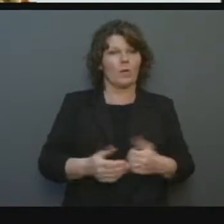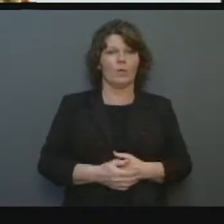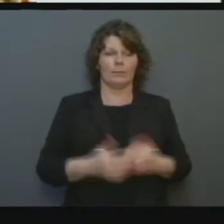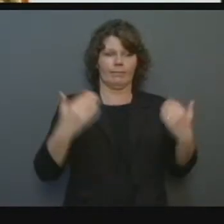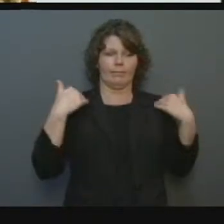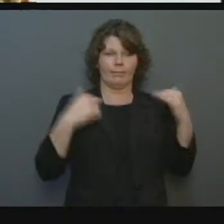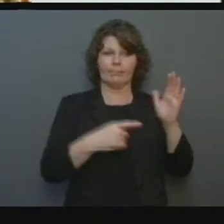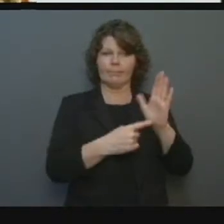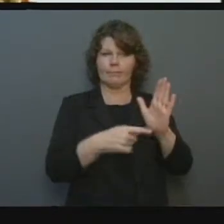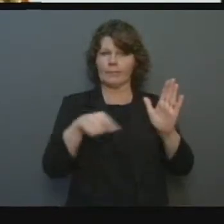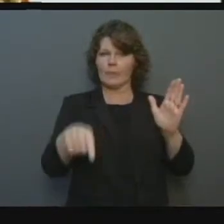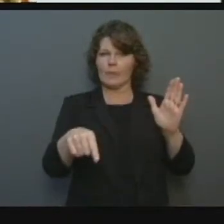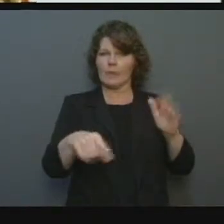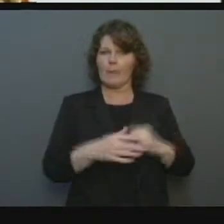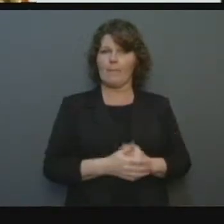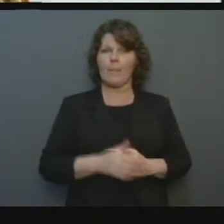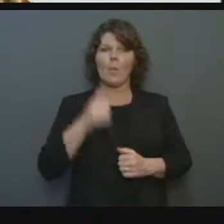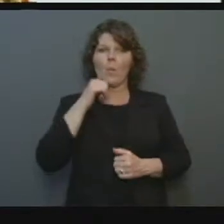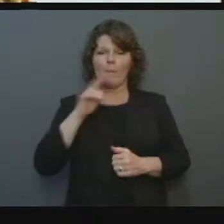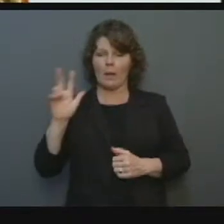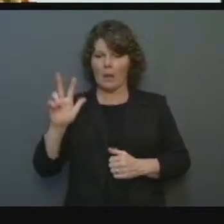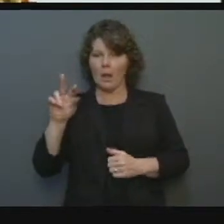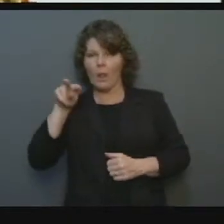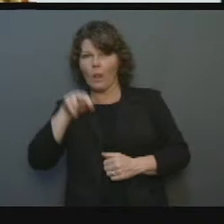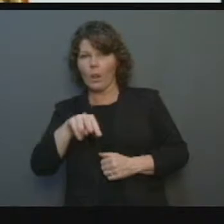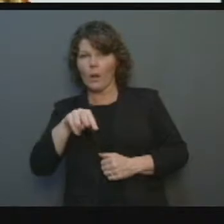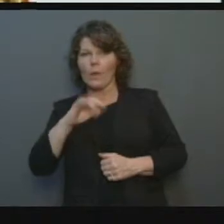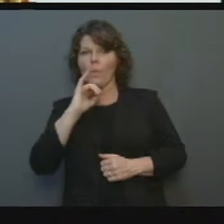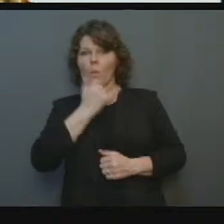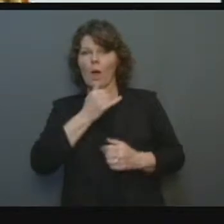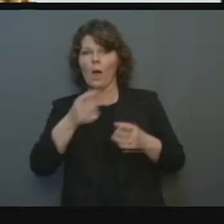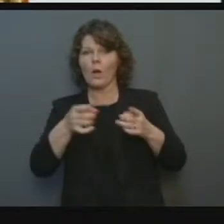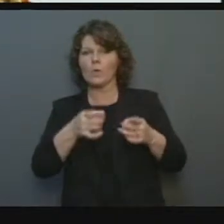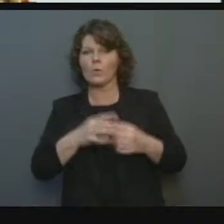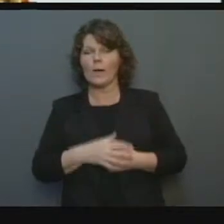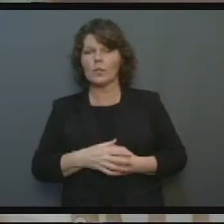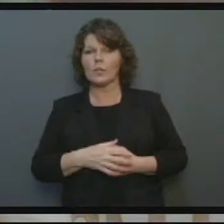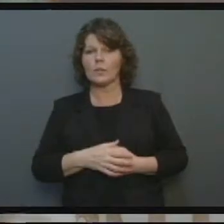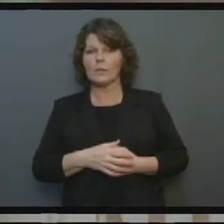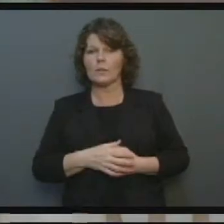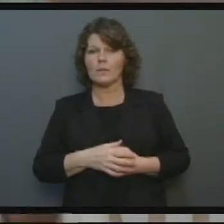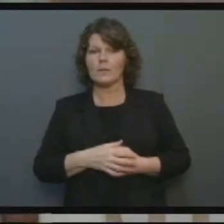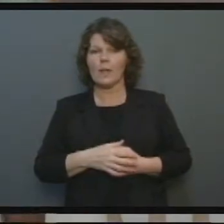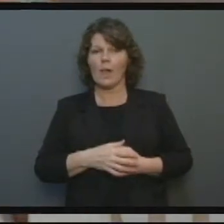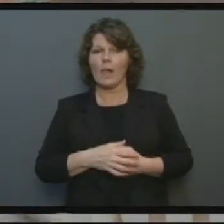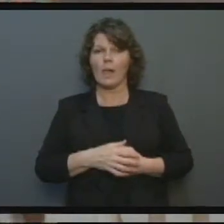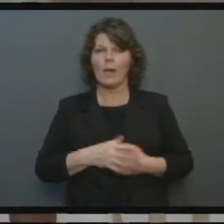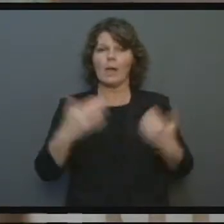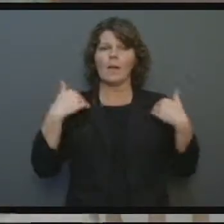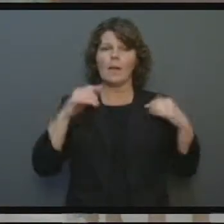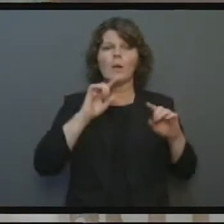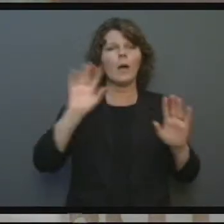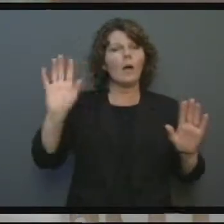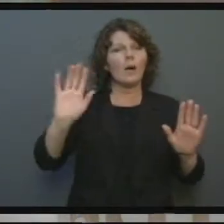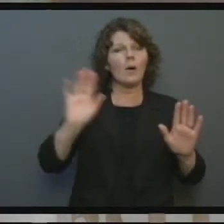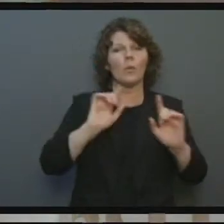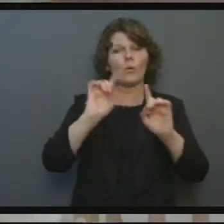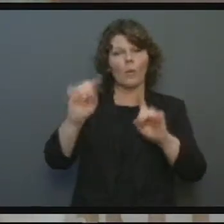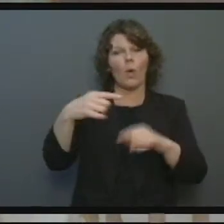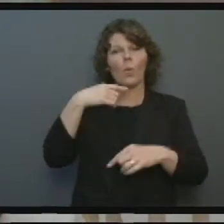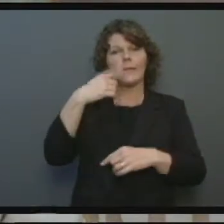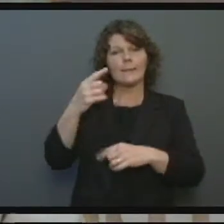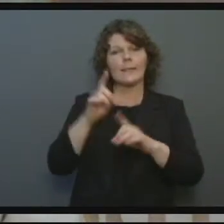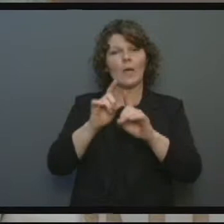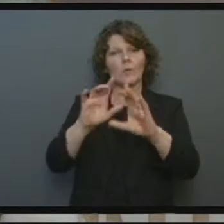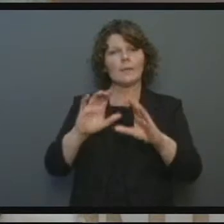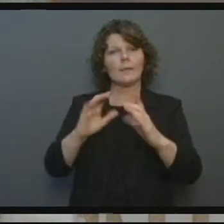pointing. The women are looking in the wrong direction. So the angel tells them, go and tell the disciples, and